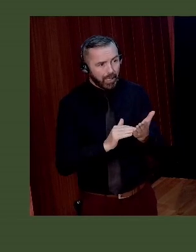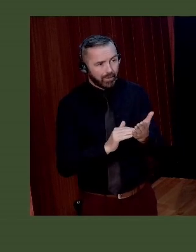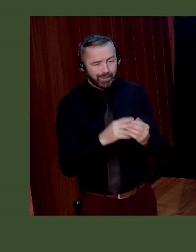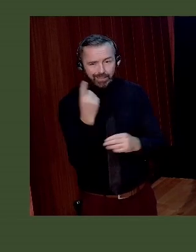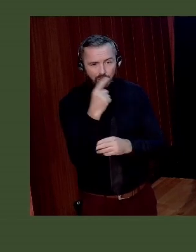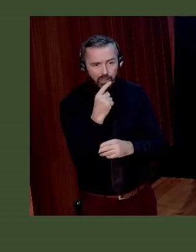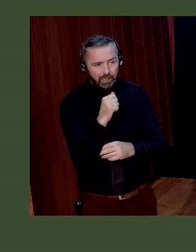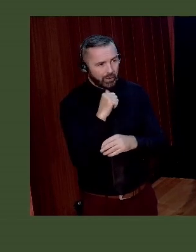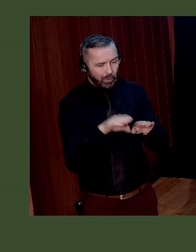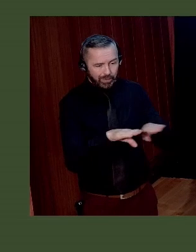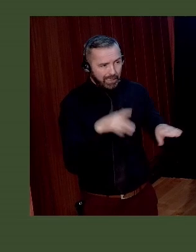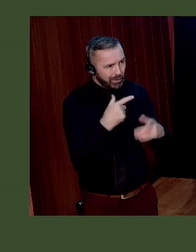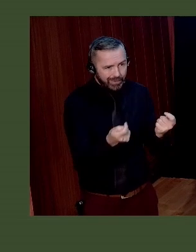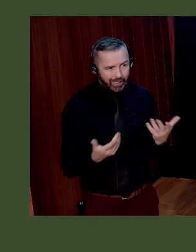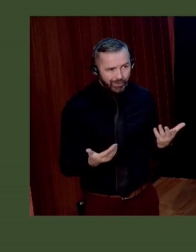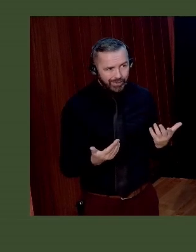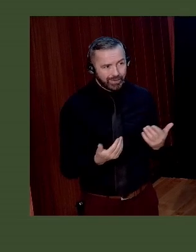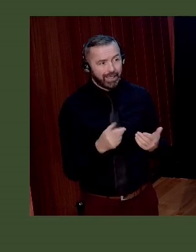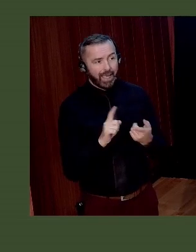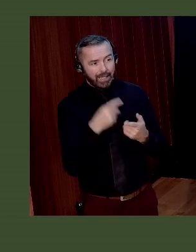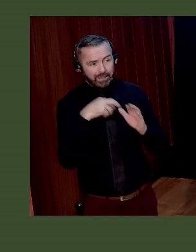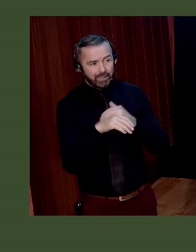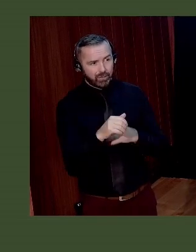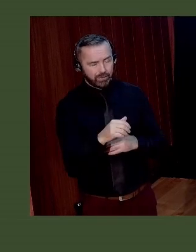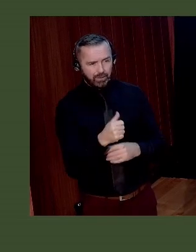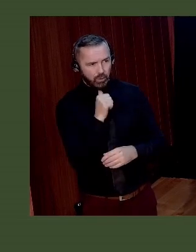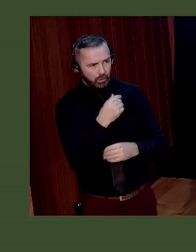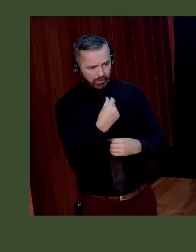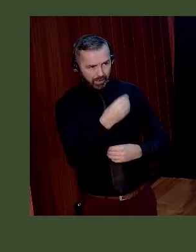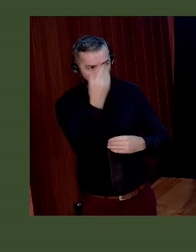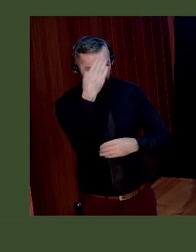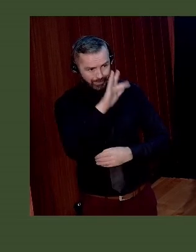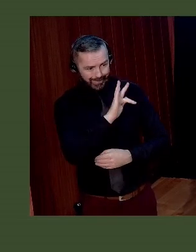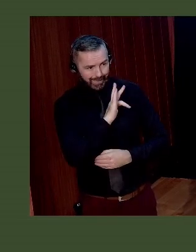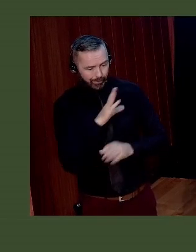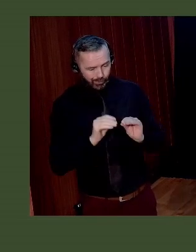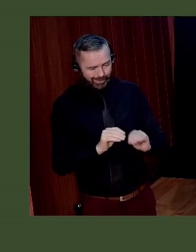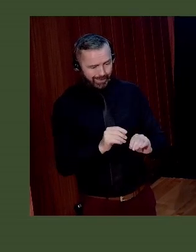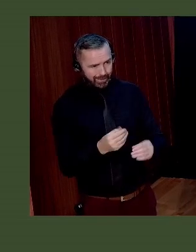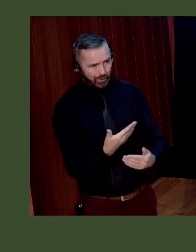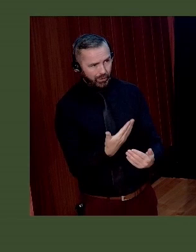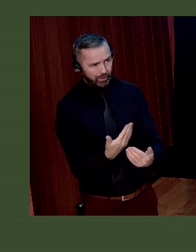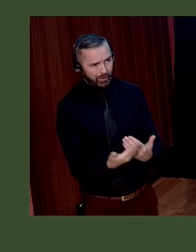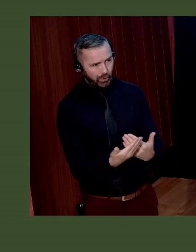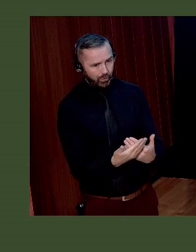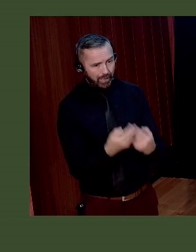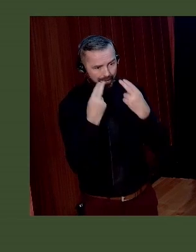equipped with desks and seats. And teachers often did not have enough Irish to teach the language to the young native speakers in front of them.